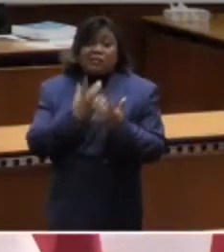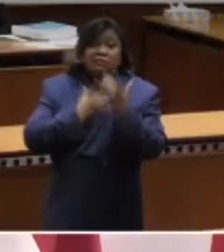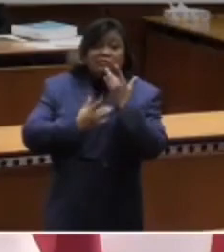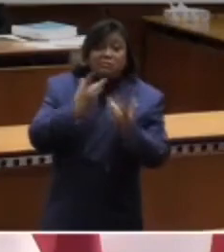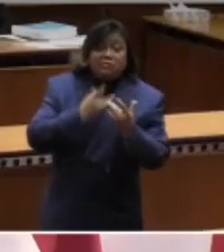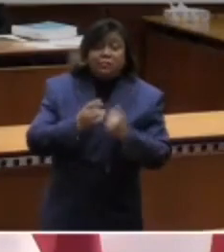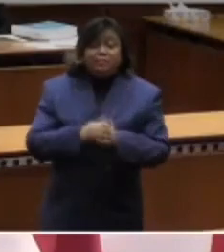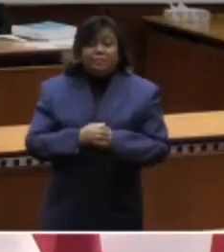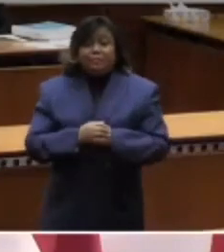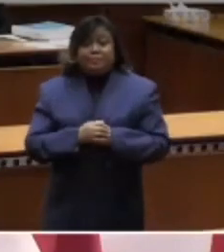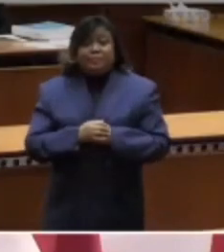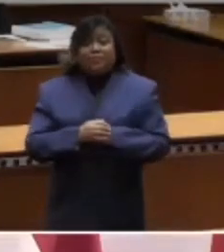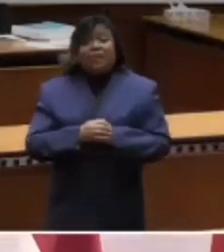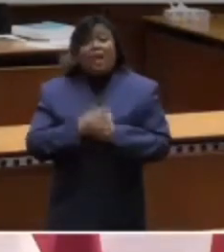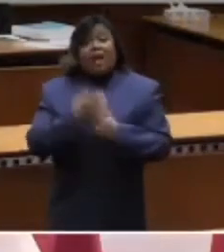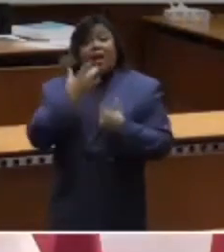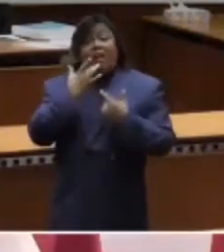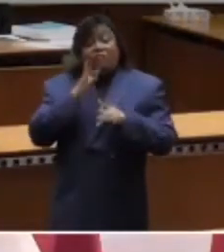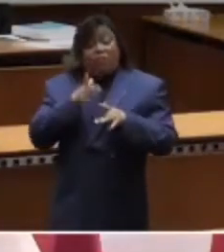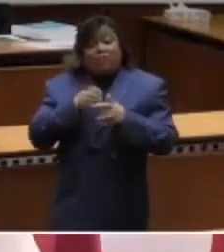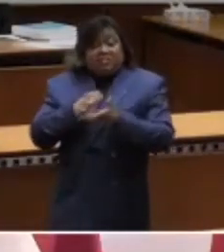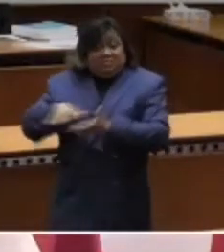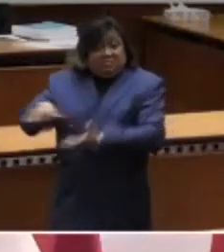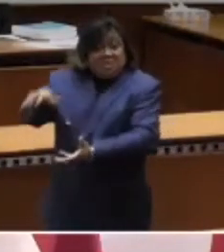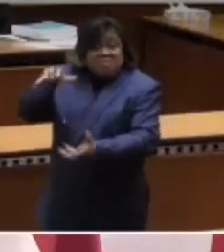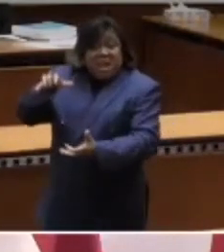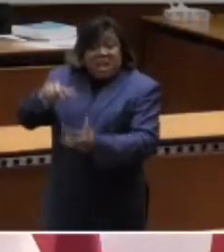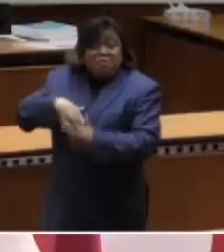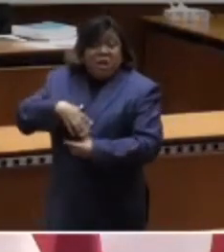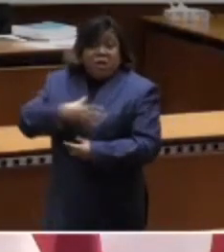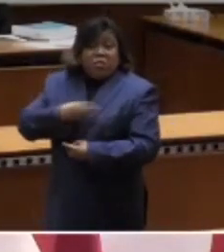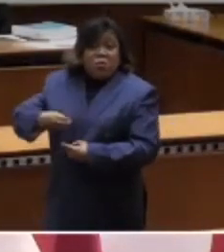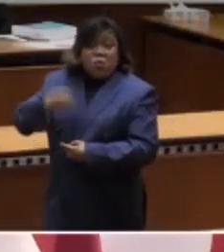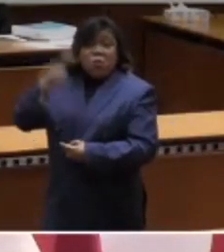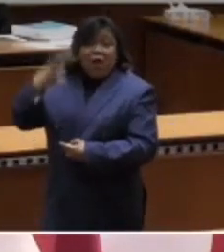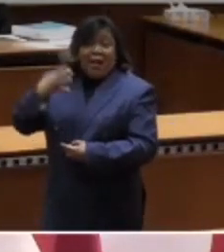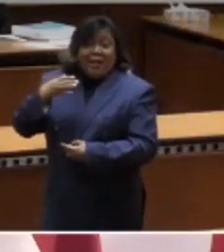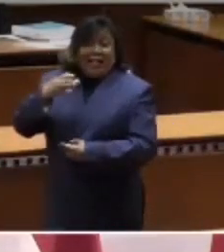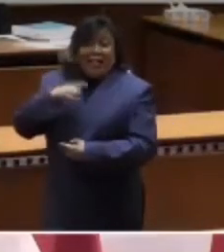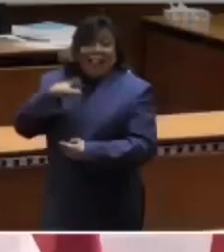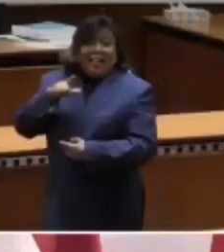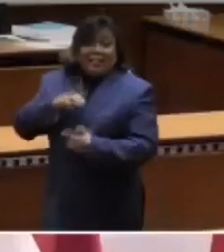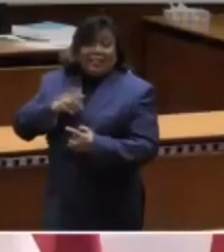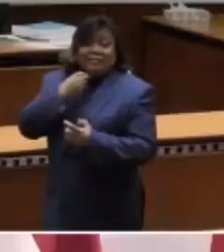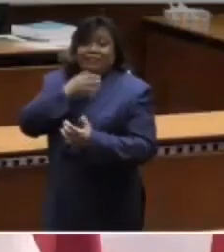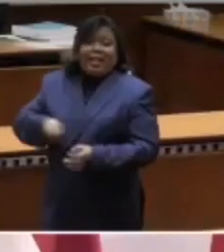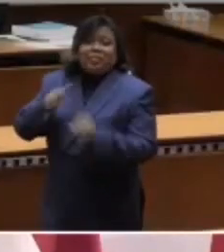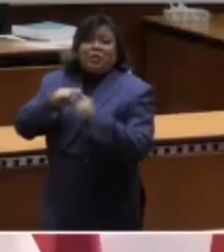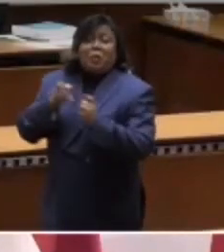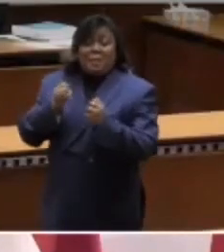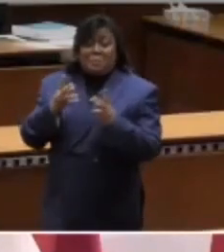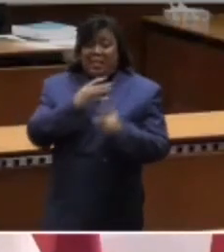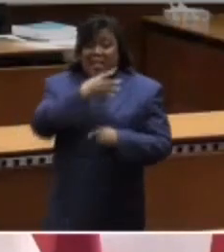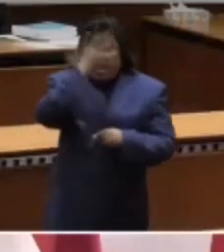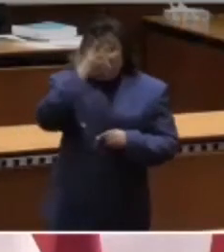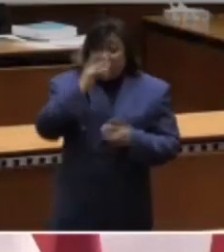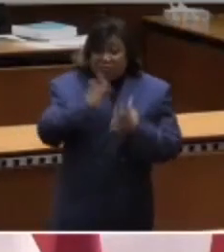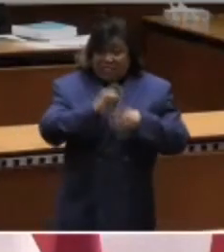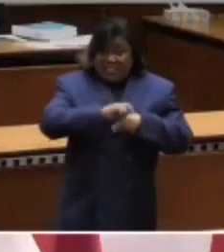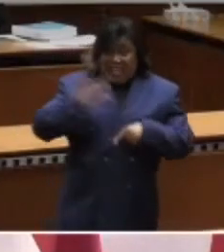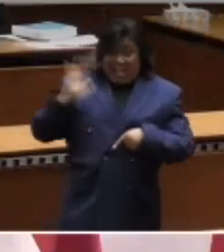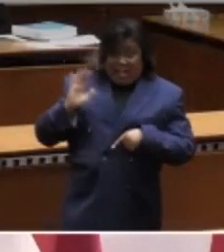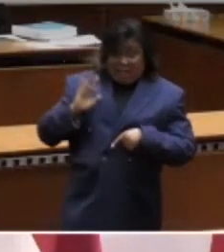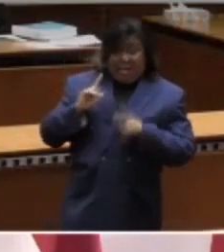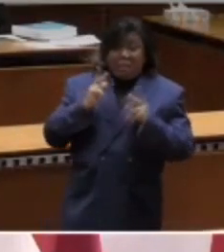futility. Fortunes were made by the white landed gentry, while many immigrants from that